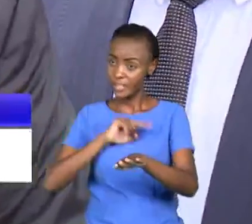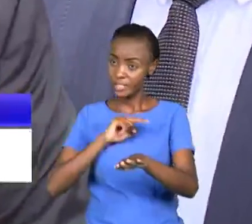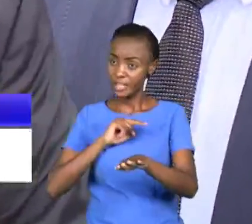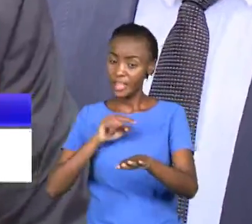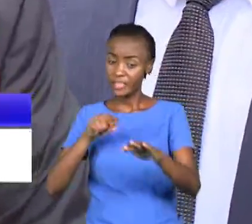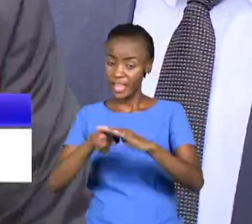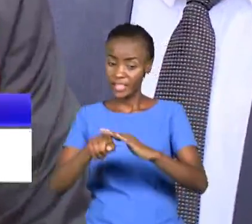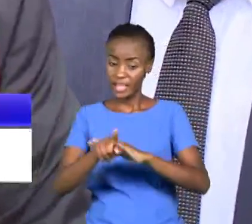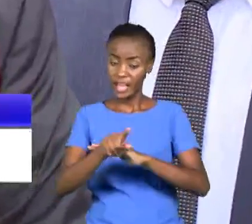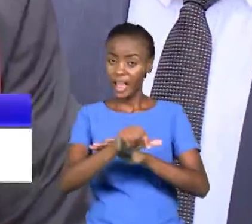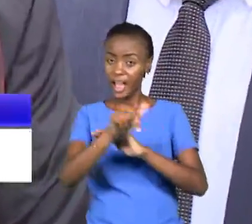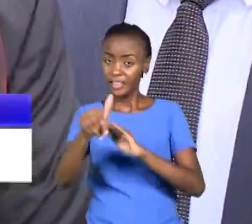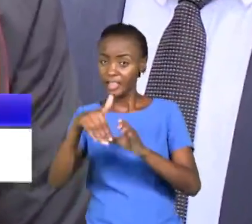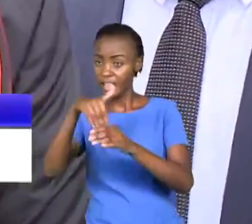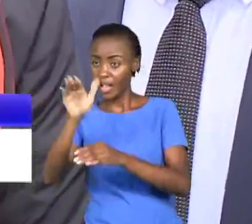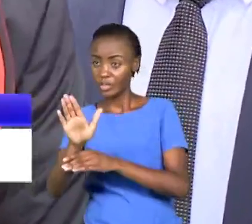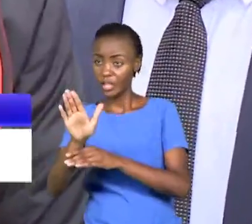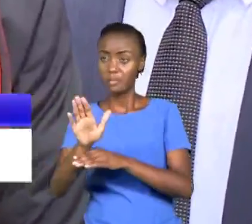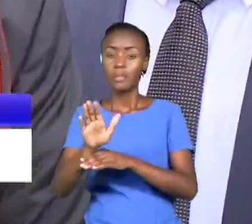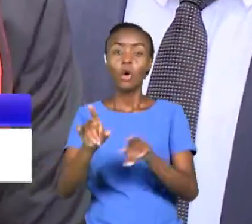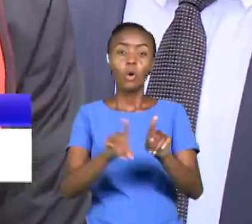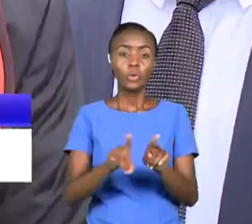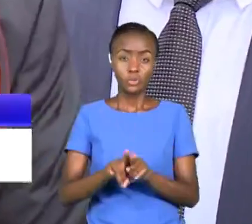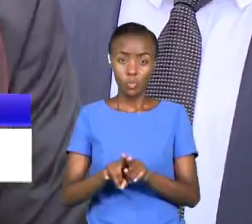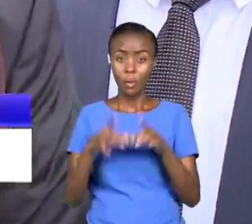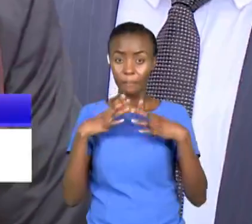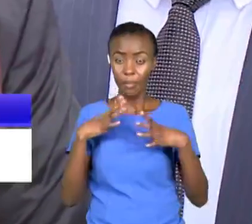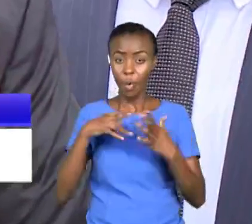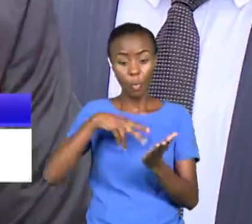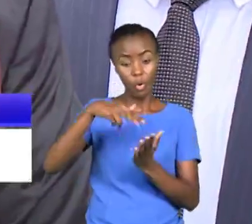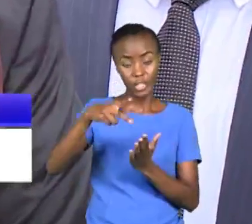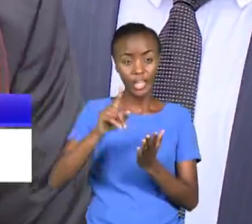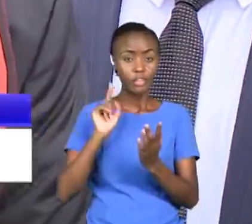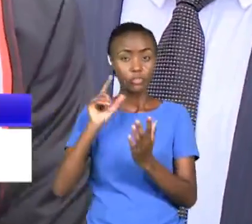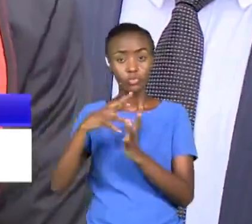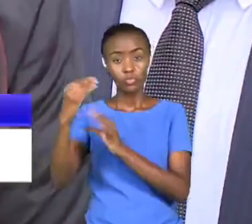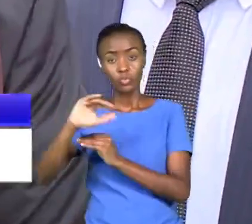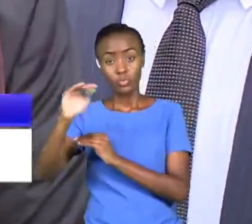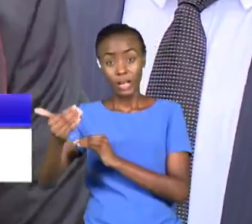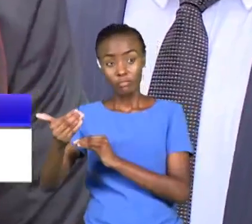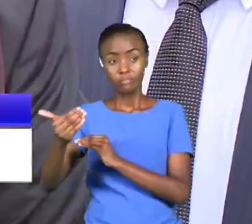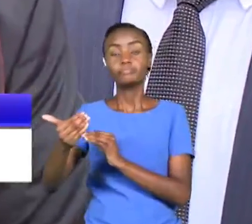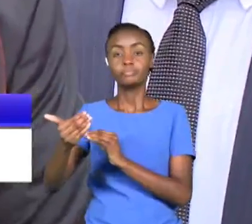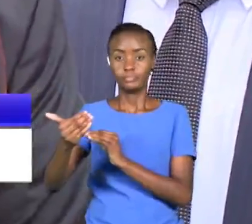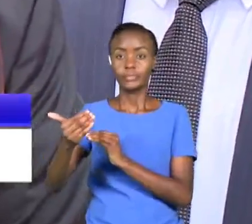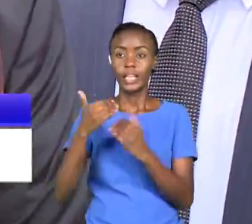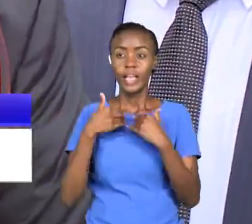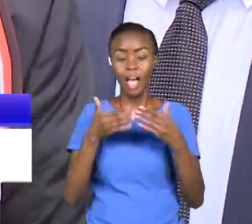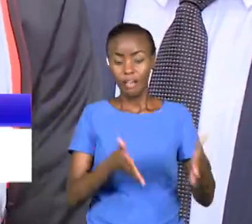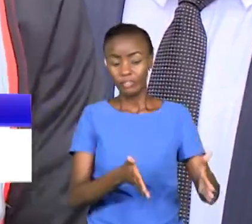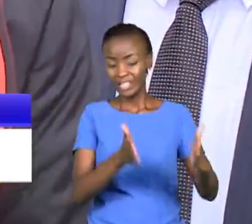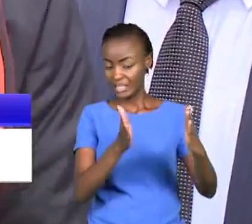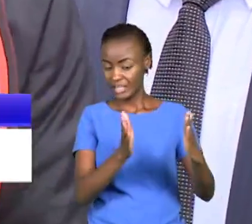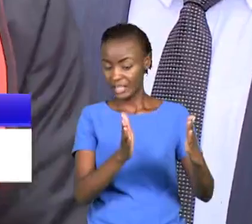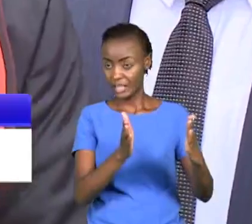the passengers moving towards town. Of course, we noticed the exit and access to the other road was a bit constrained.